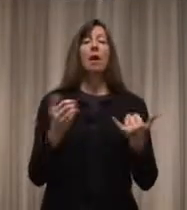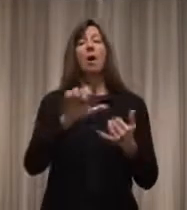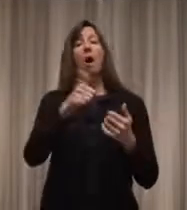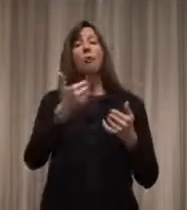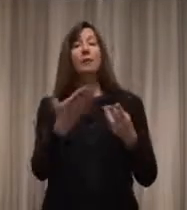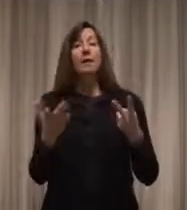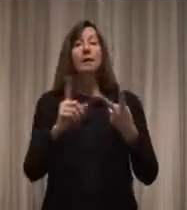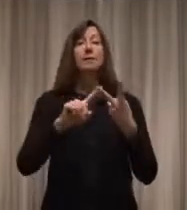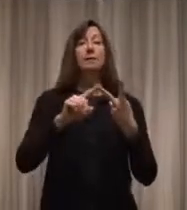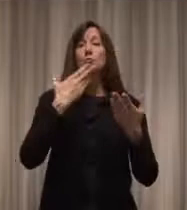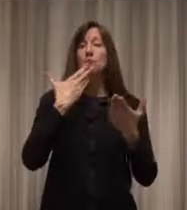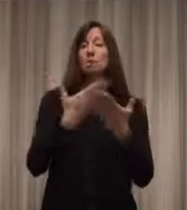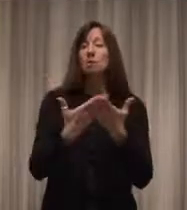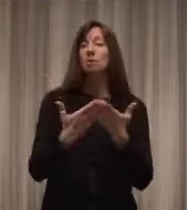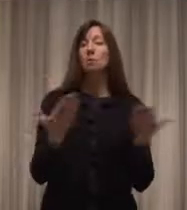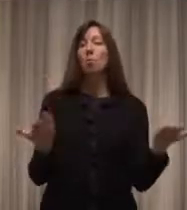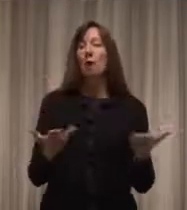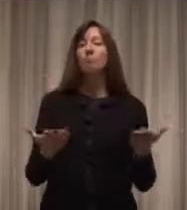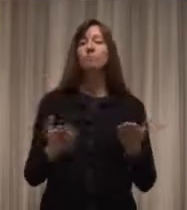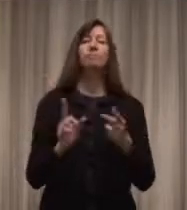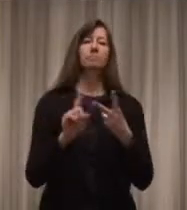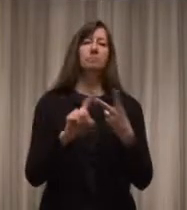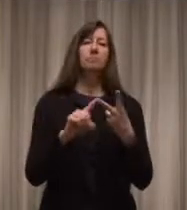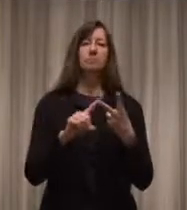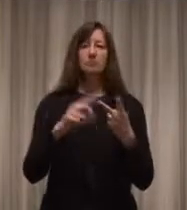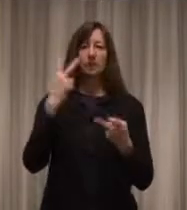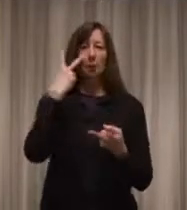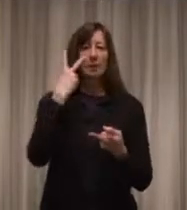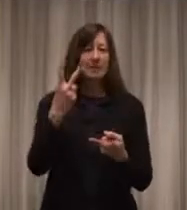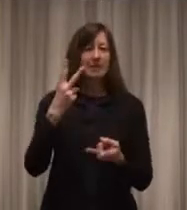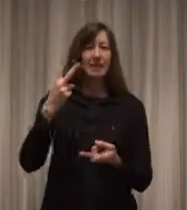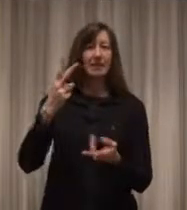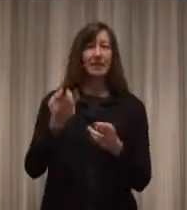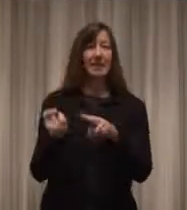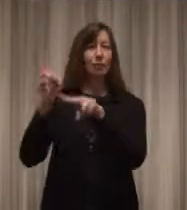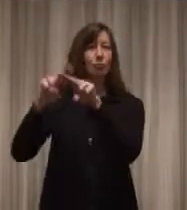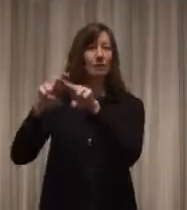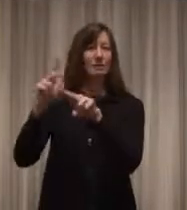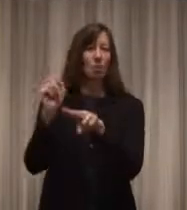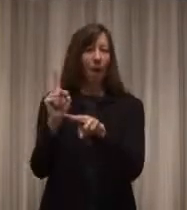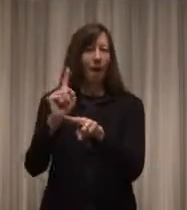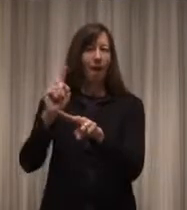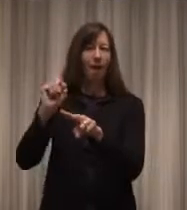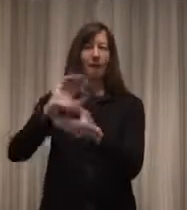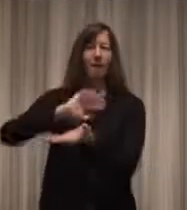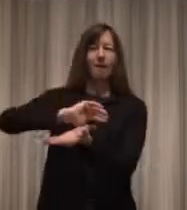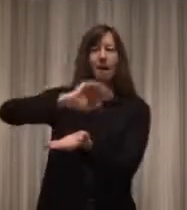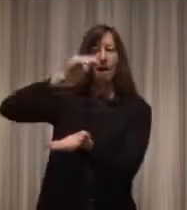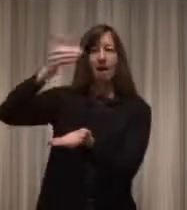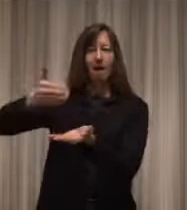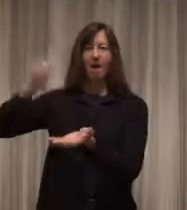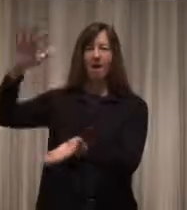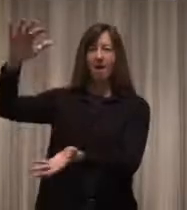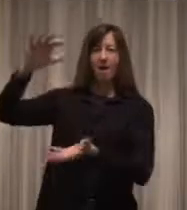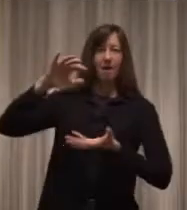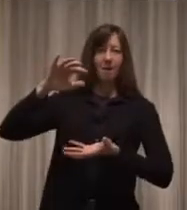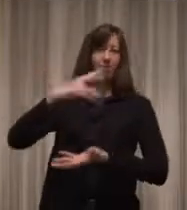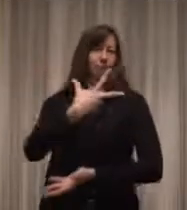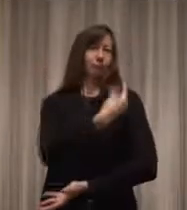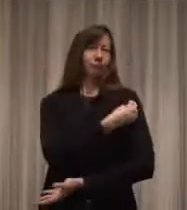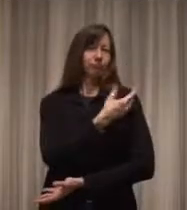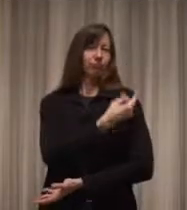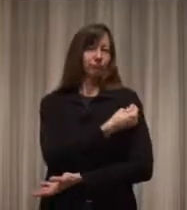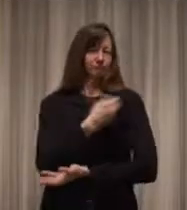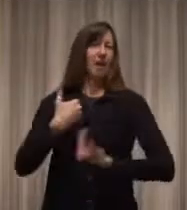an increase in total vaccine allocation, although to just be very clear, and I know many of you are experiencing this, we still have